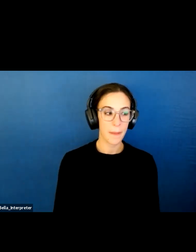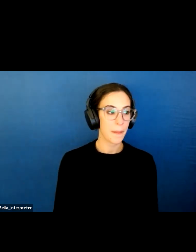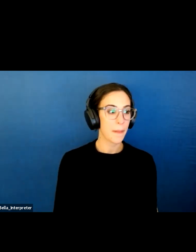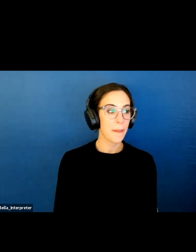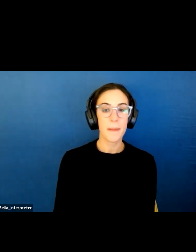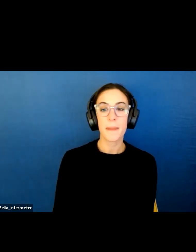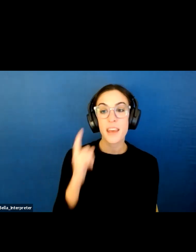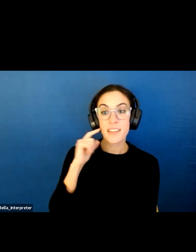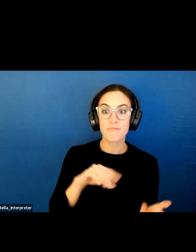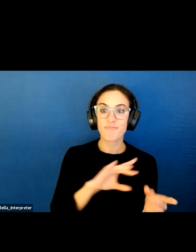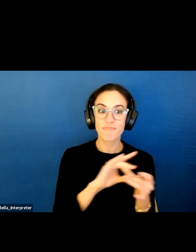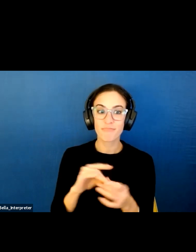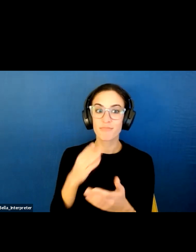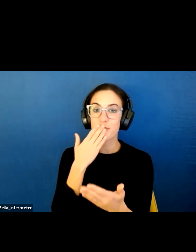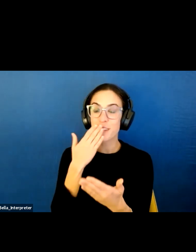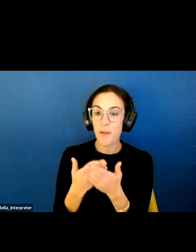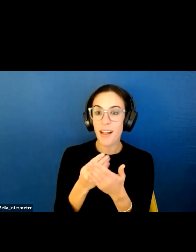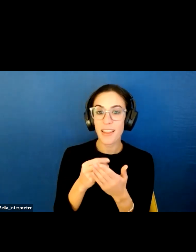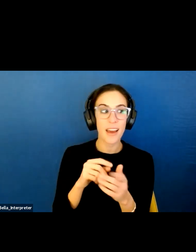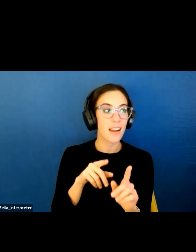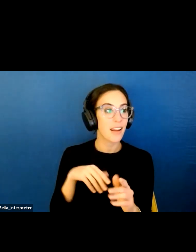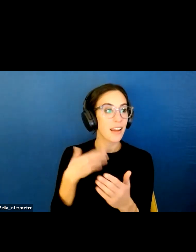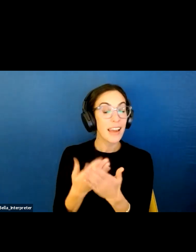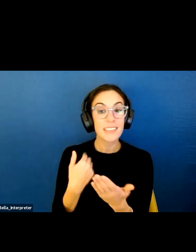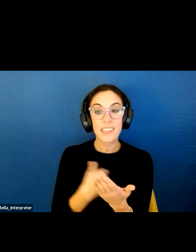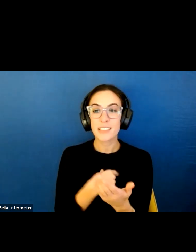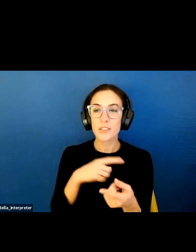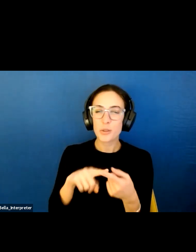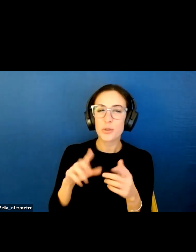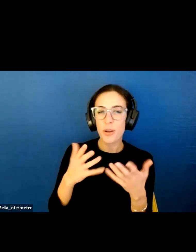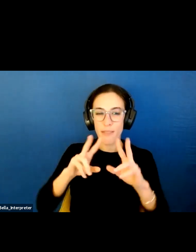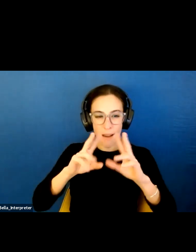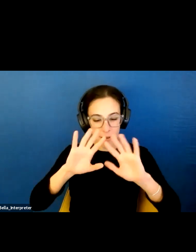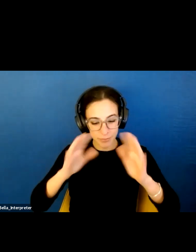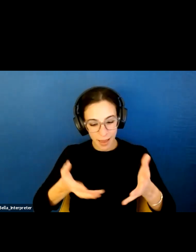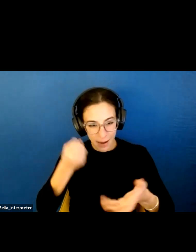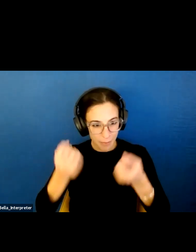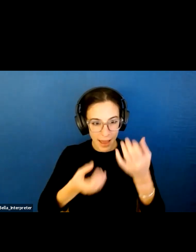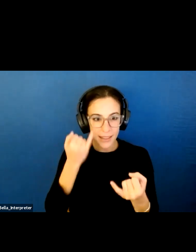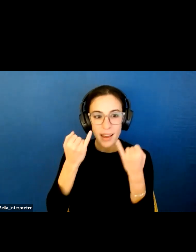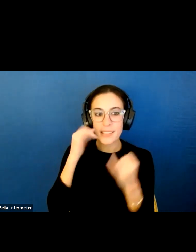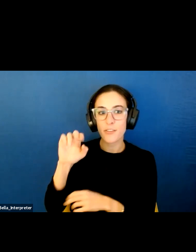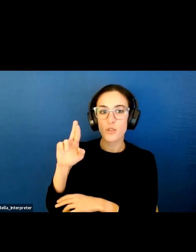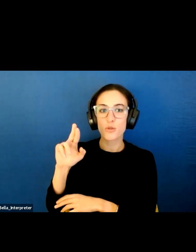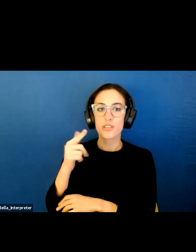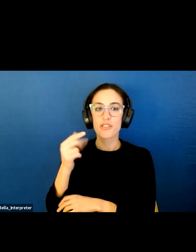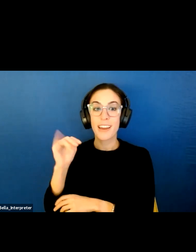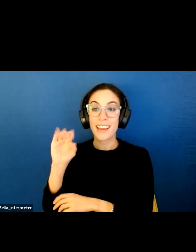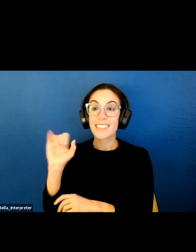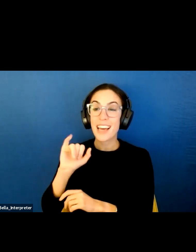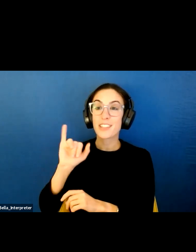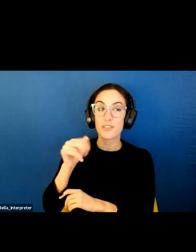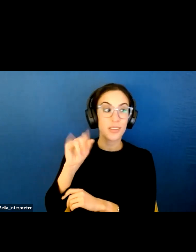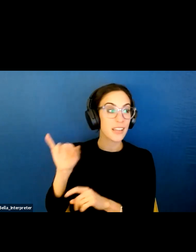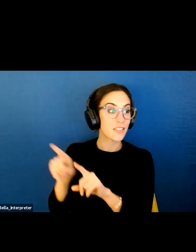well and gets us into sort of unpacking the ideas of eugenics, as Judy has also brought up, and